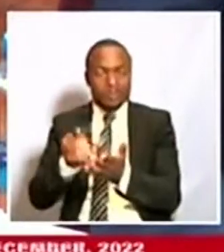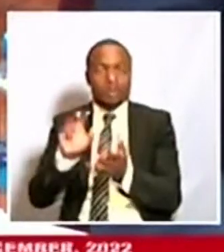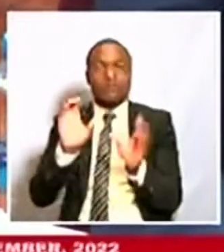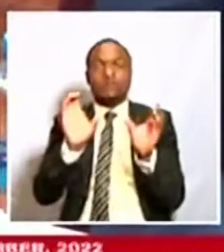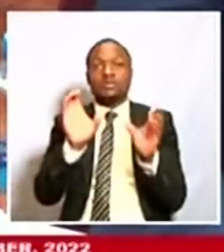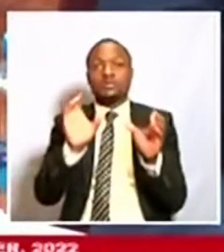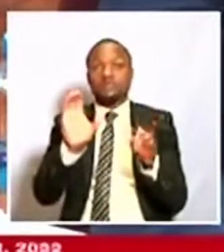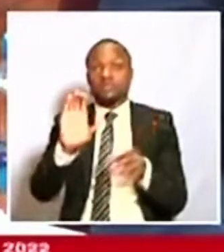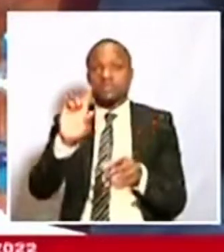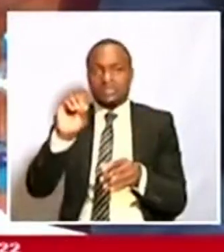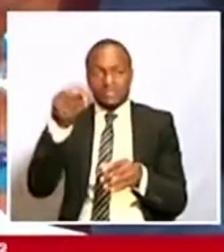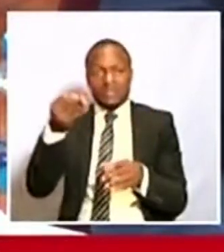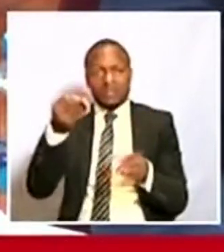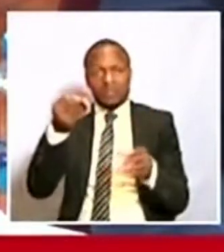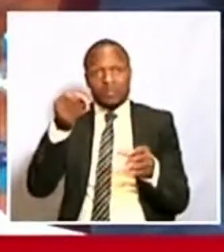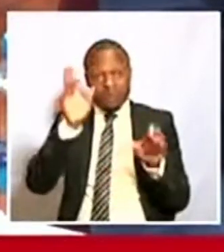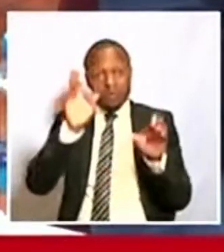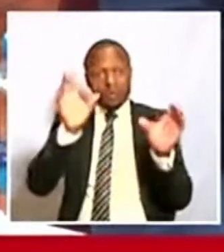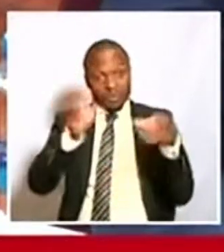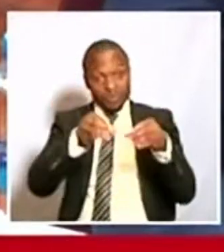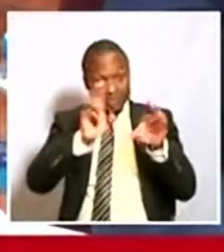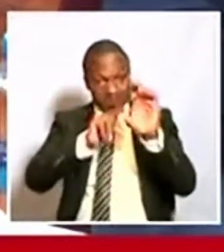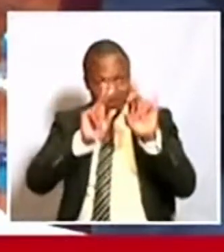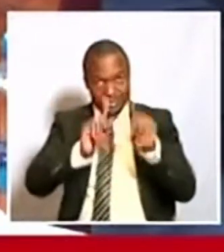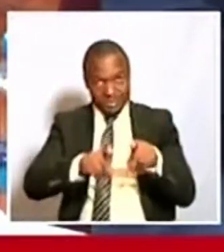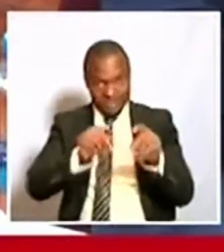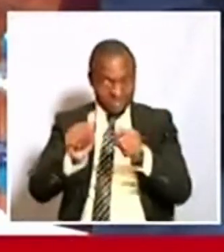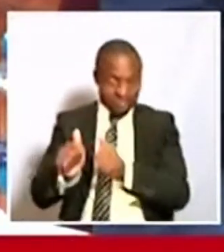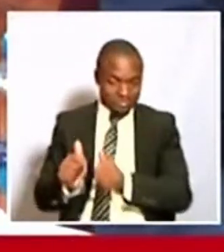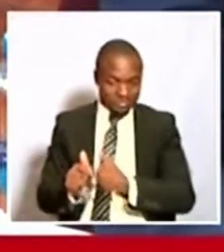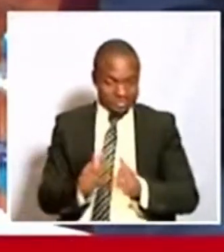committee chairperson. Action taken, Chair, is that